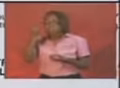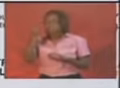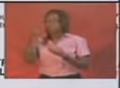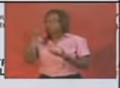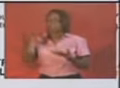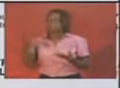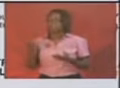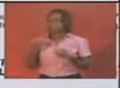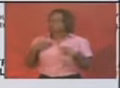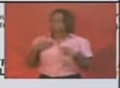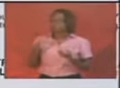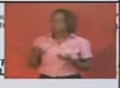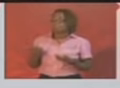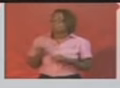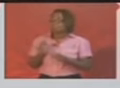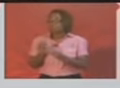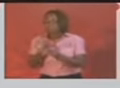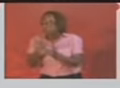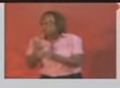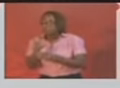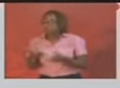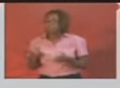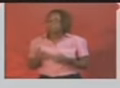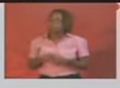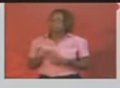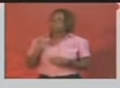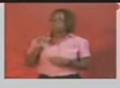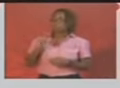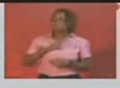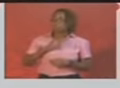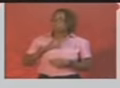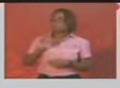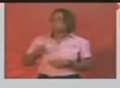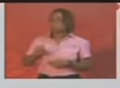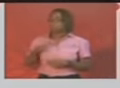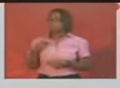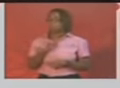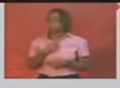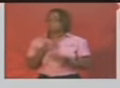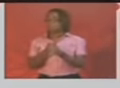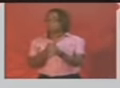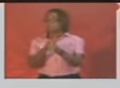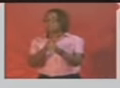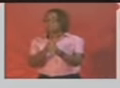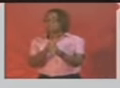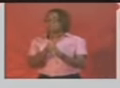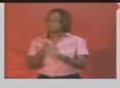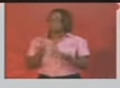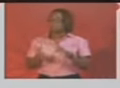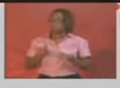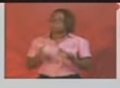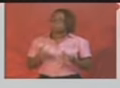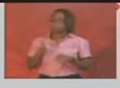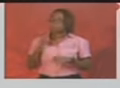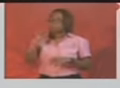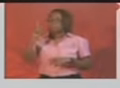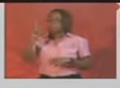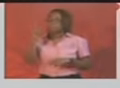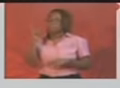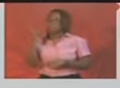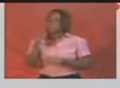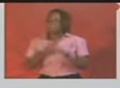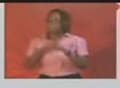Right, so we follow up the persons for a certain length of time, just under a month thereabouts, when you are discharged into the community in